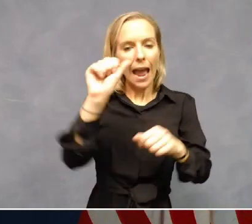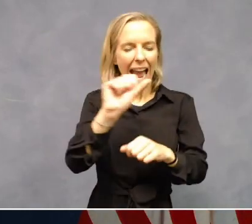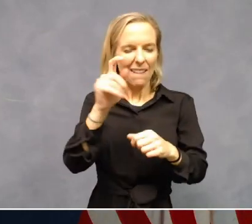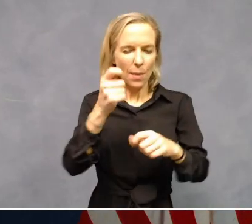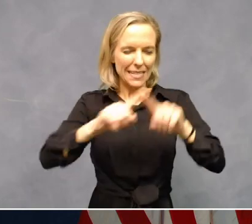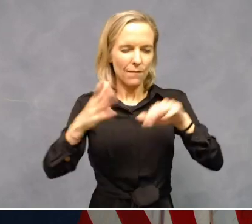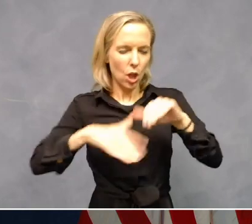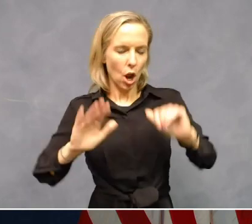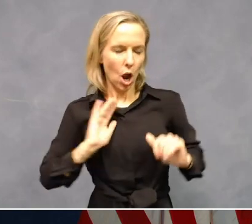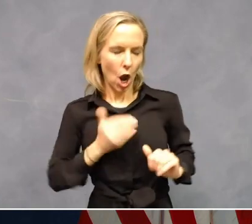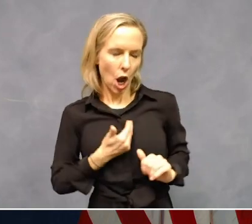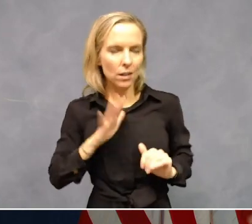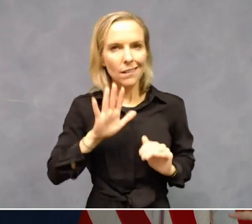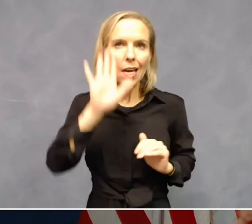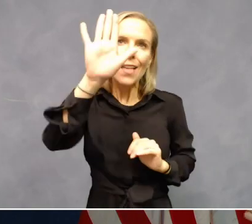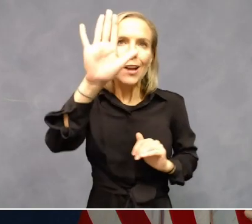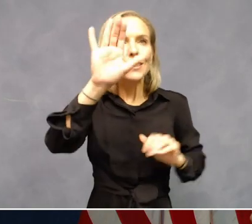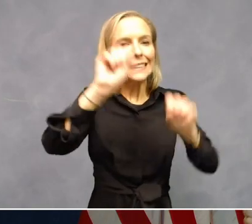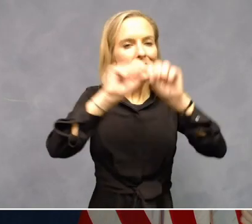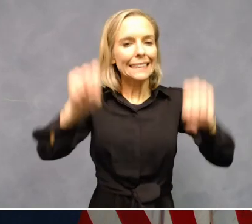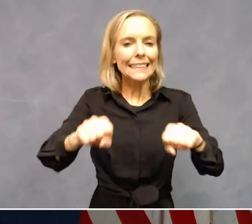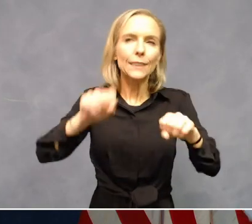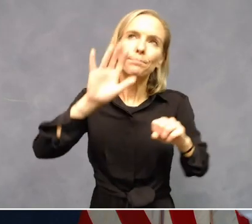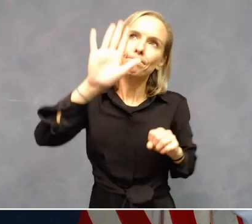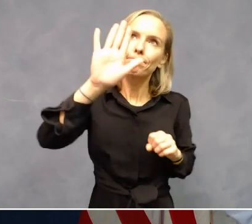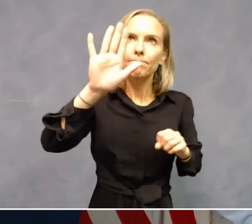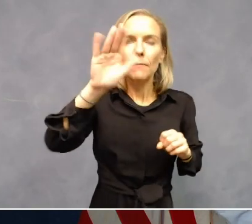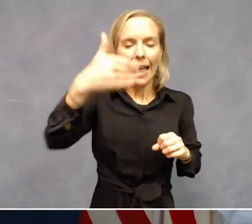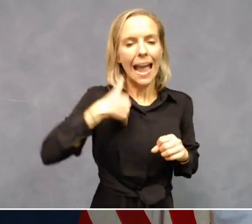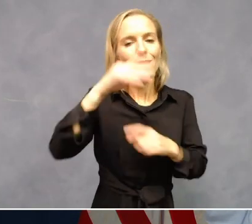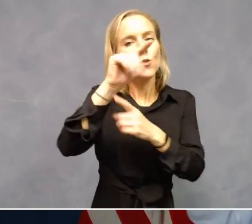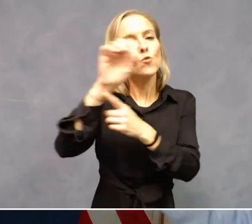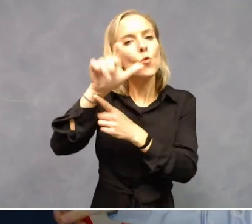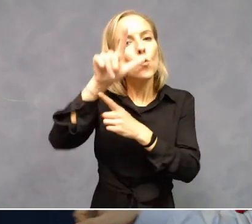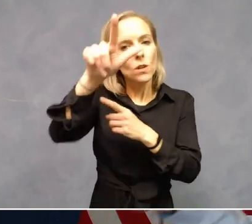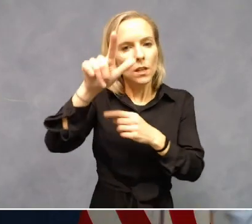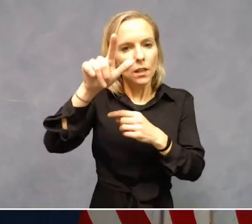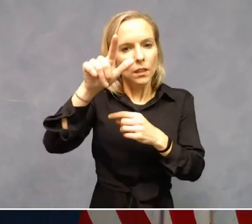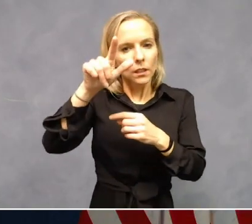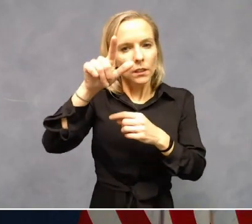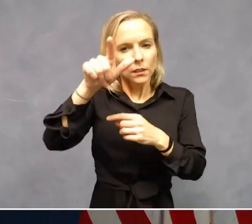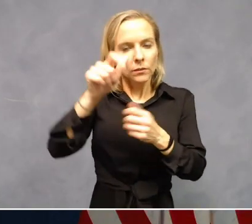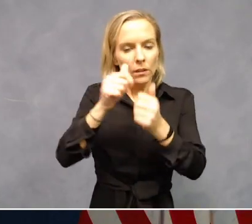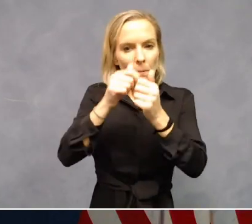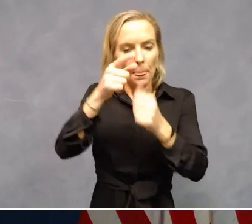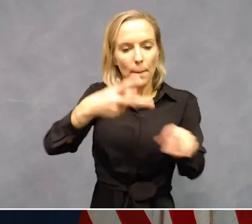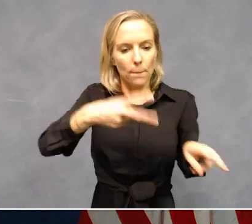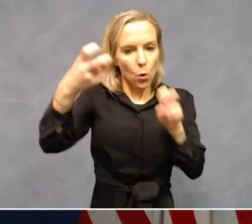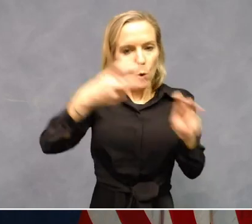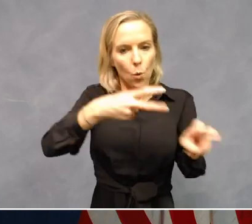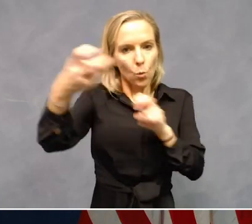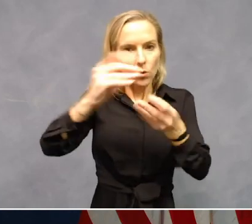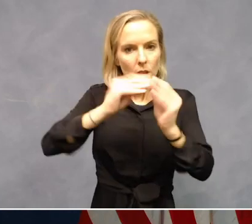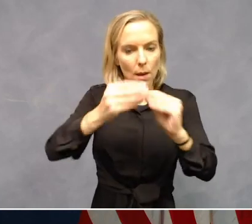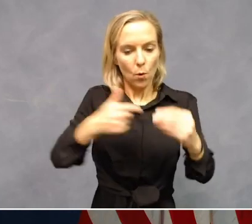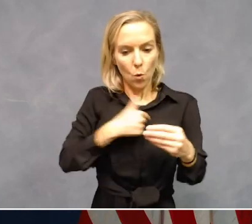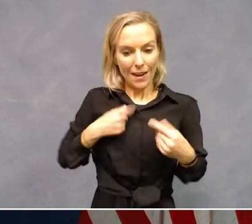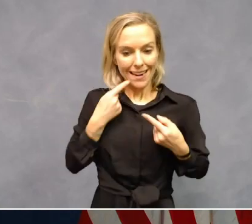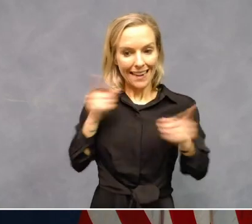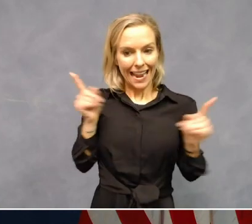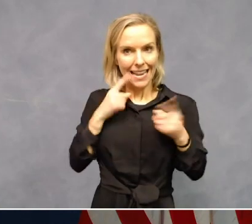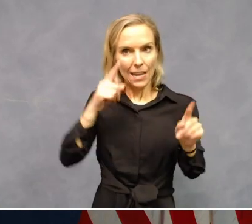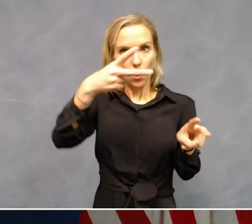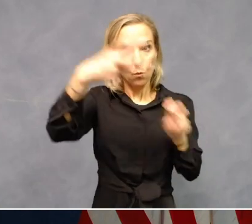it's not a system, but they use, they've got a tool that basically combs the web every day and just pulls the numbers we announce. And so what they don't get